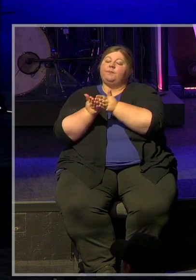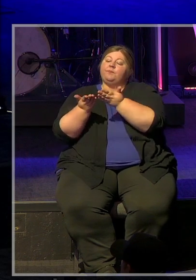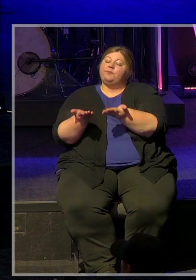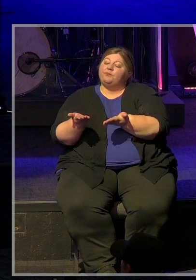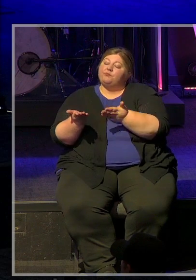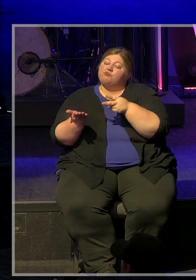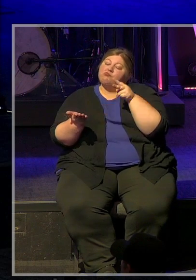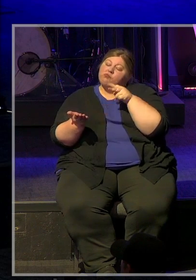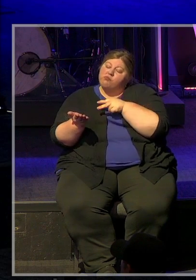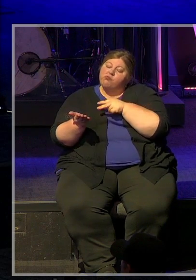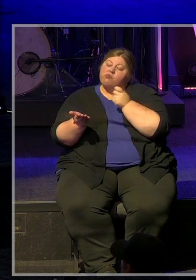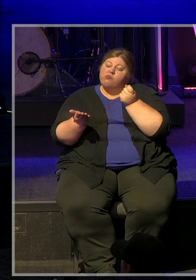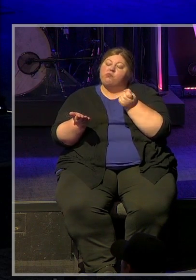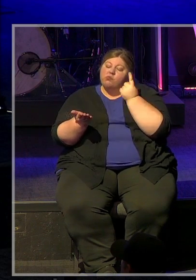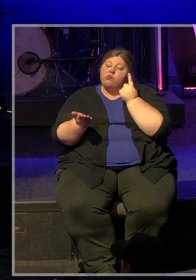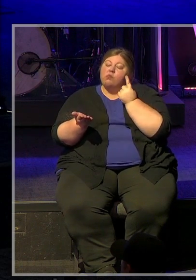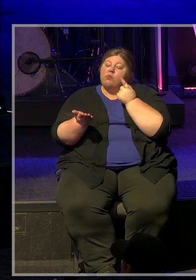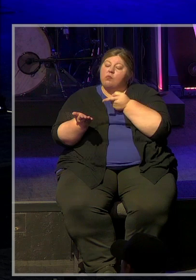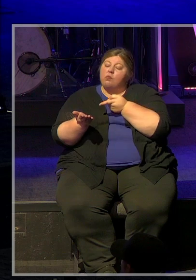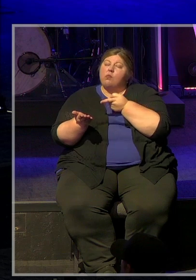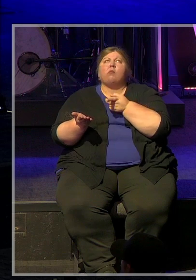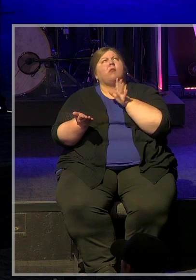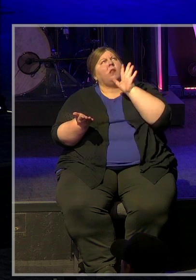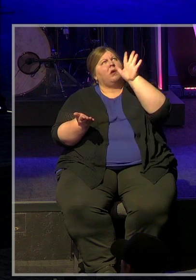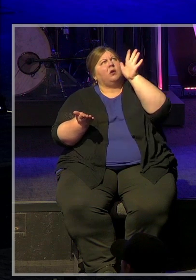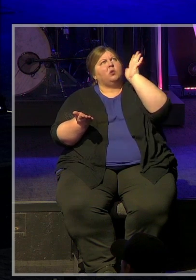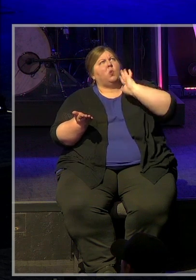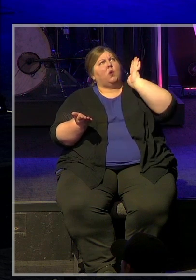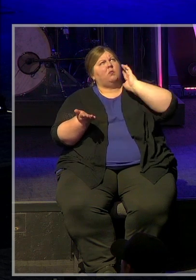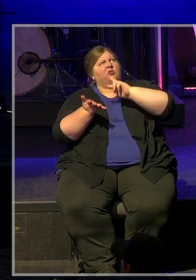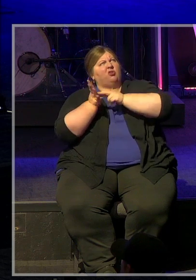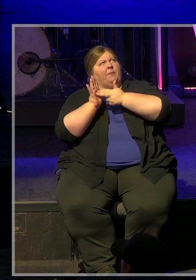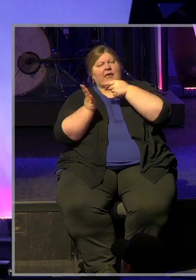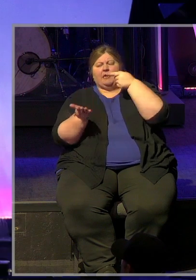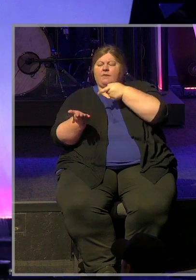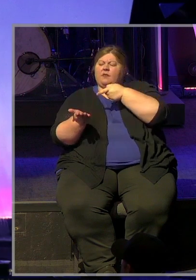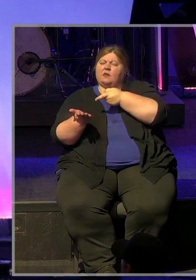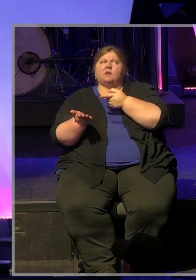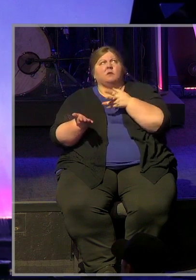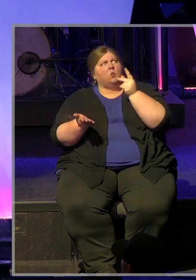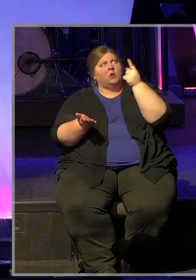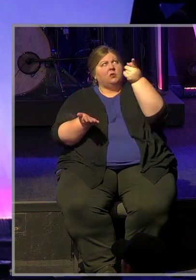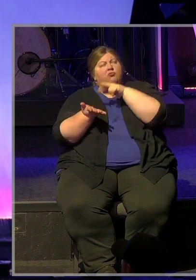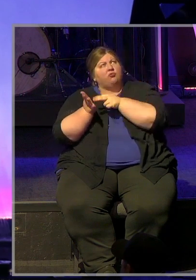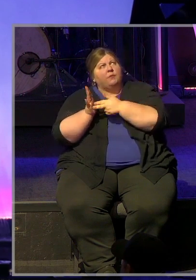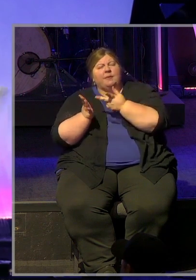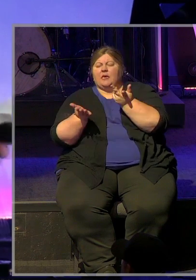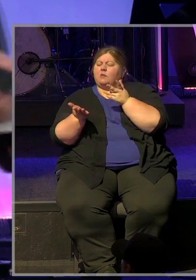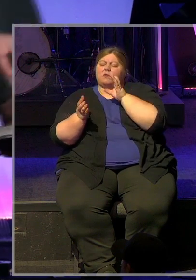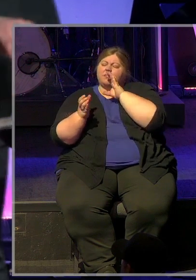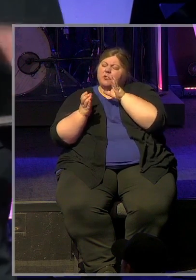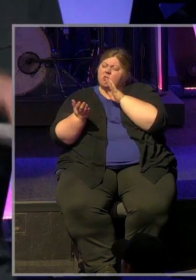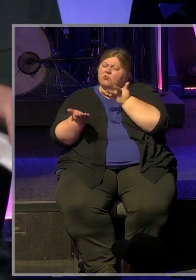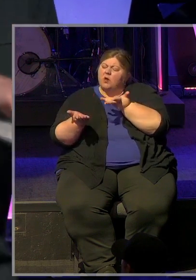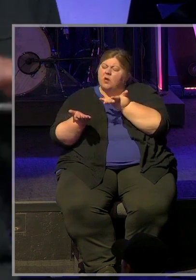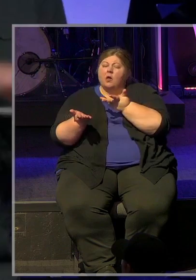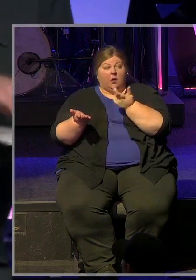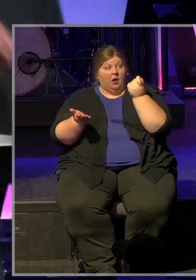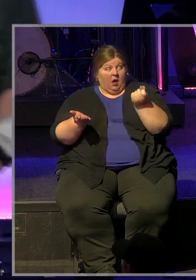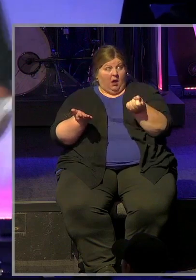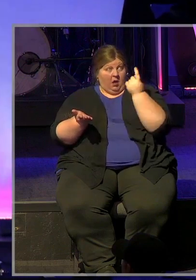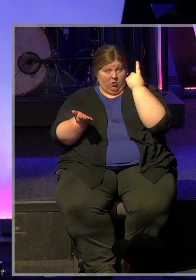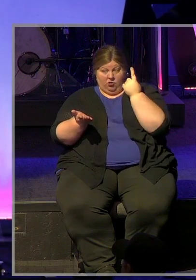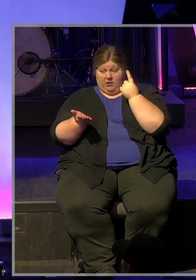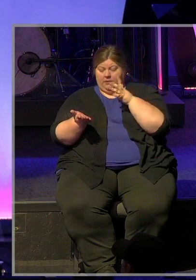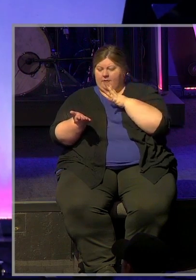up, we read it, we understand it, we say, God, what was your original intention for this? What did you mean? What were you trying to communicate? And when we understand